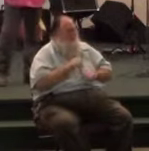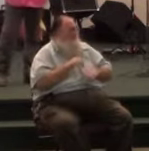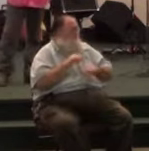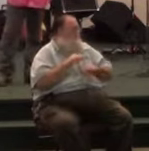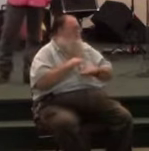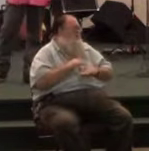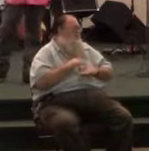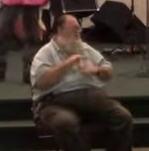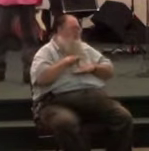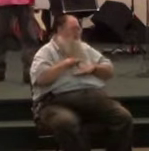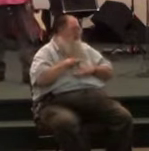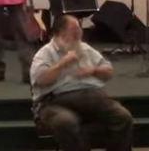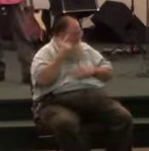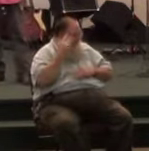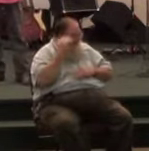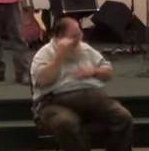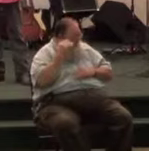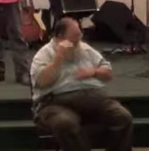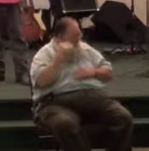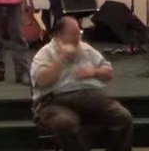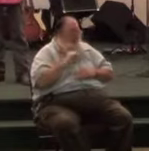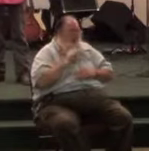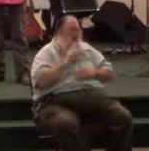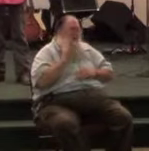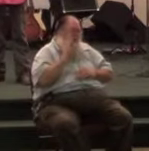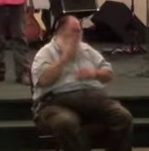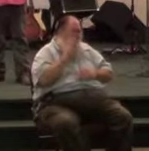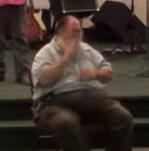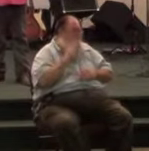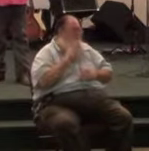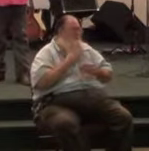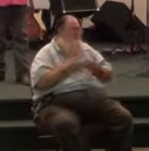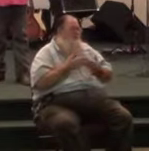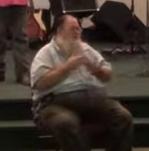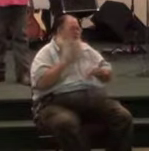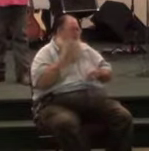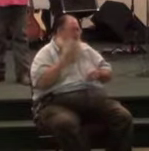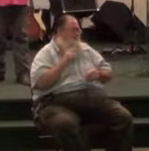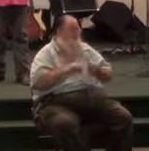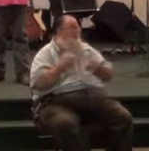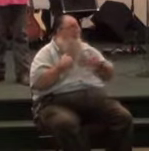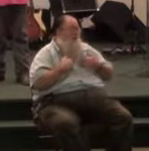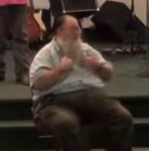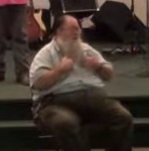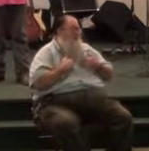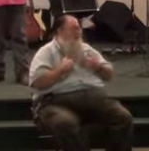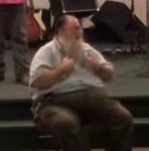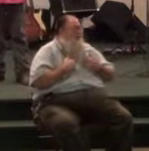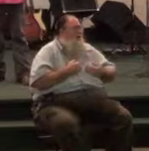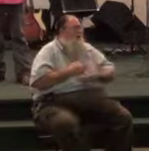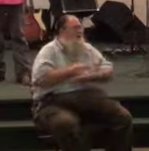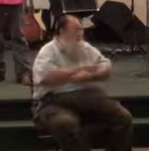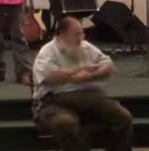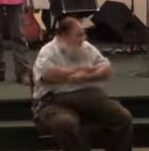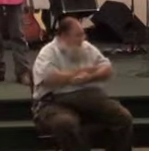simple message all the time. But we've got a lot of baby Christians, a lot of people that have come from other faiths